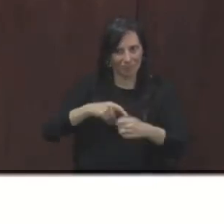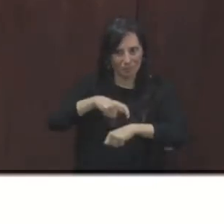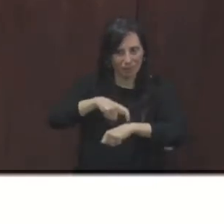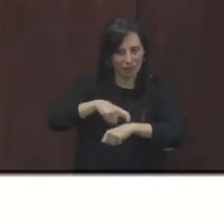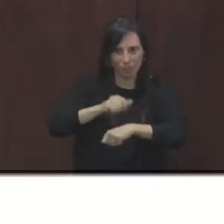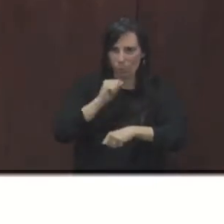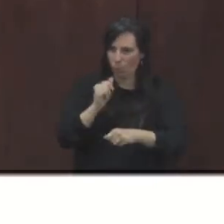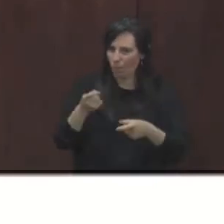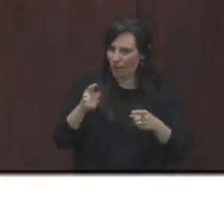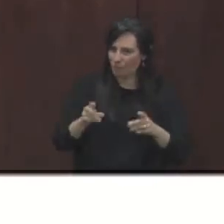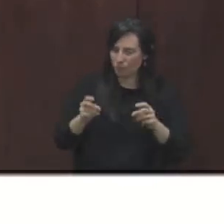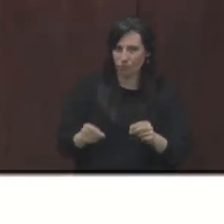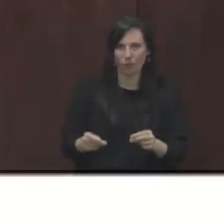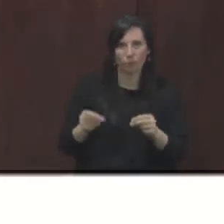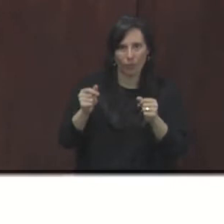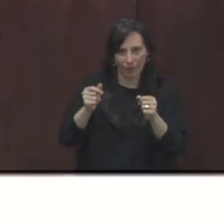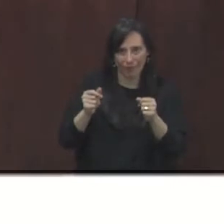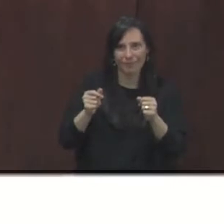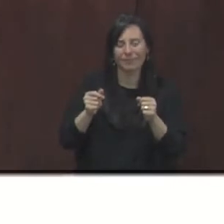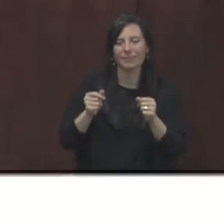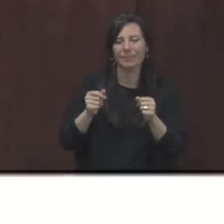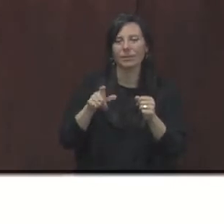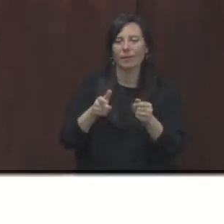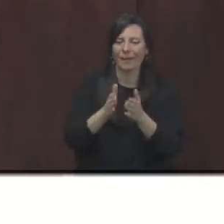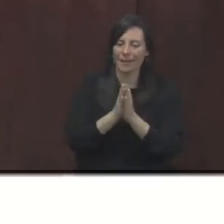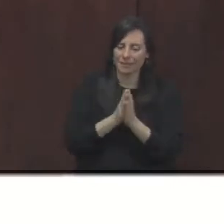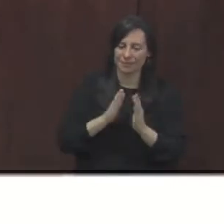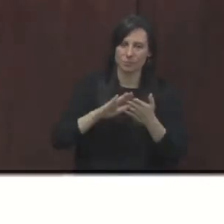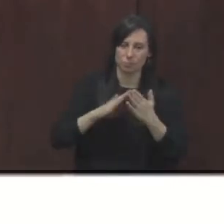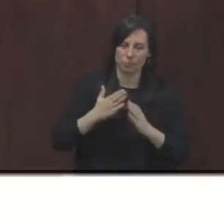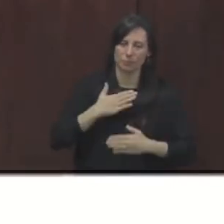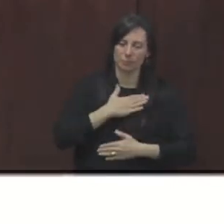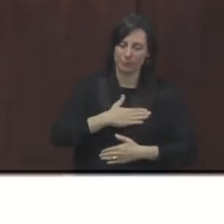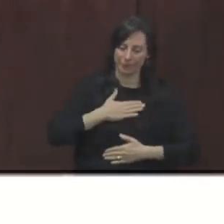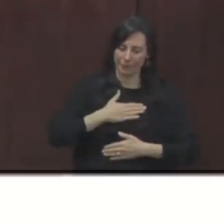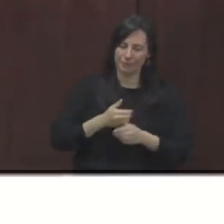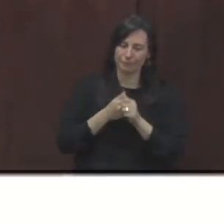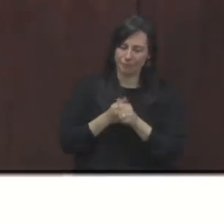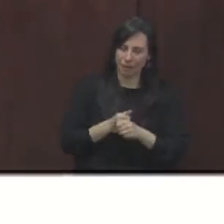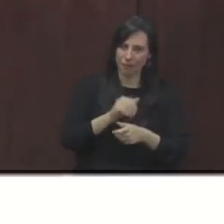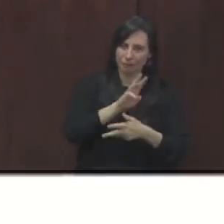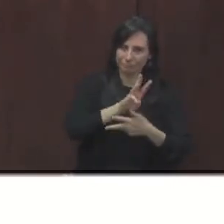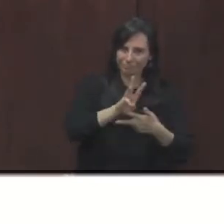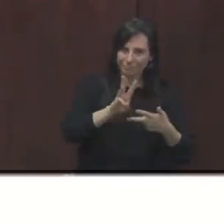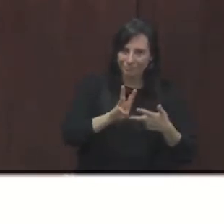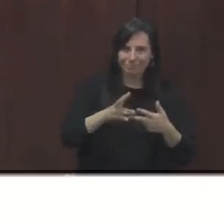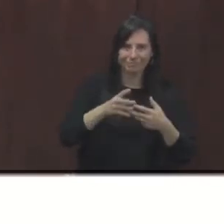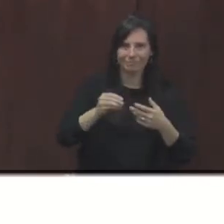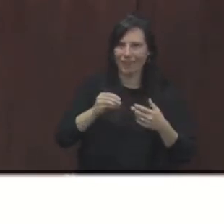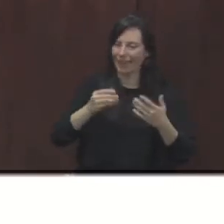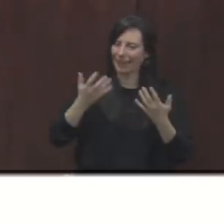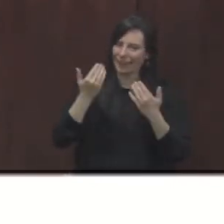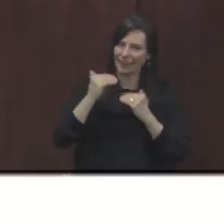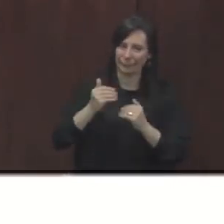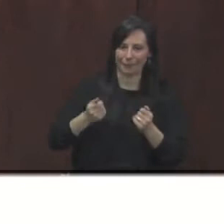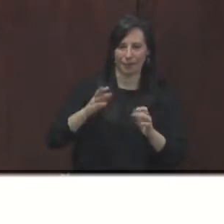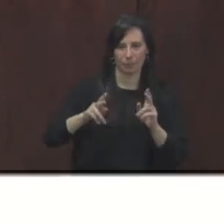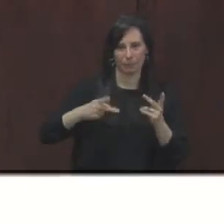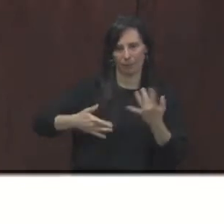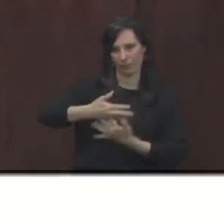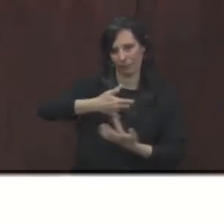help us, which means to follow the 3 W's and limit your interactions. And so with that, I'll turn it over to